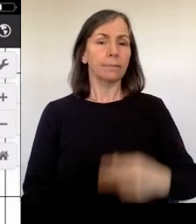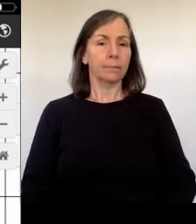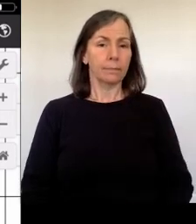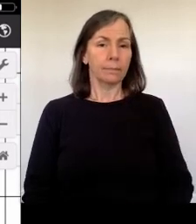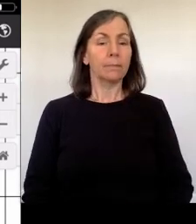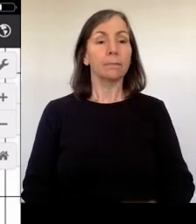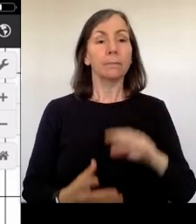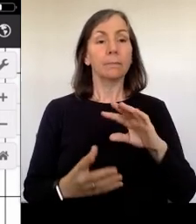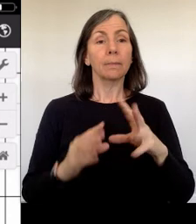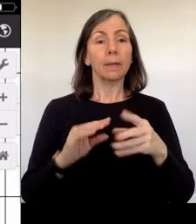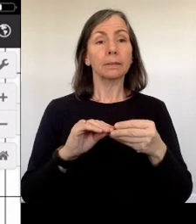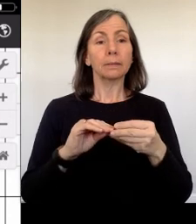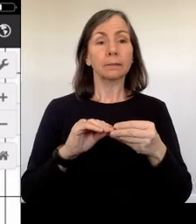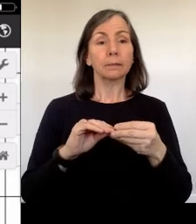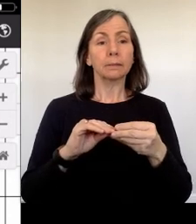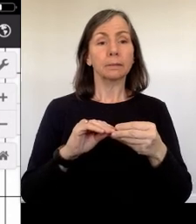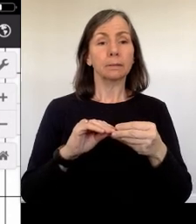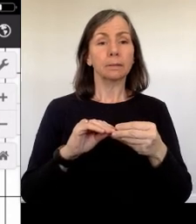plus